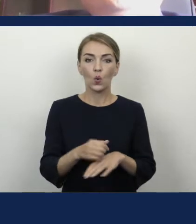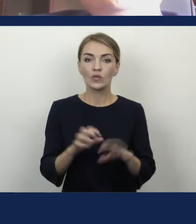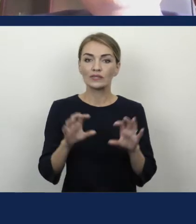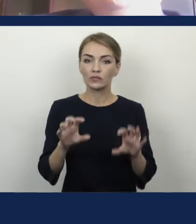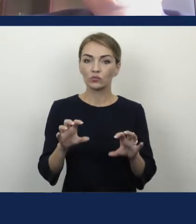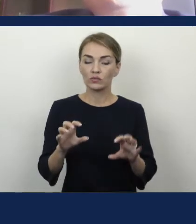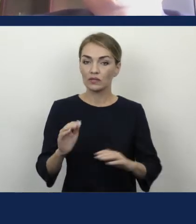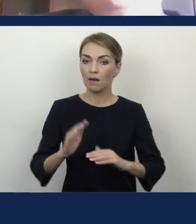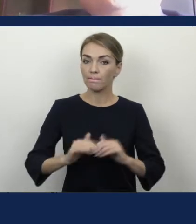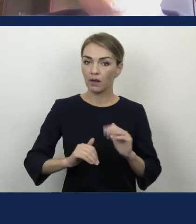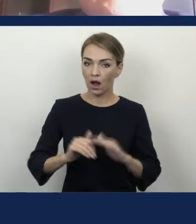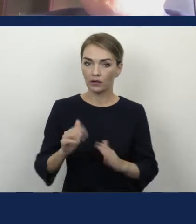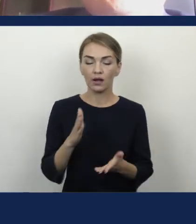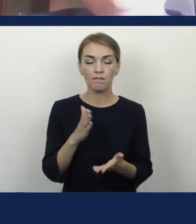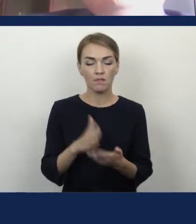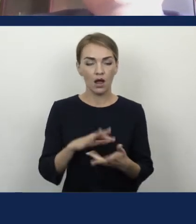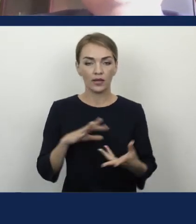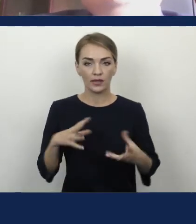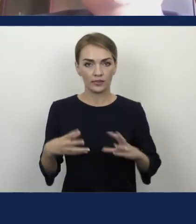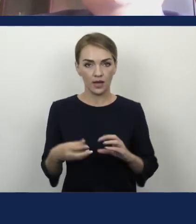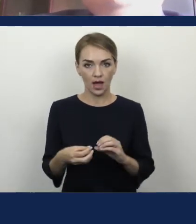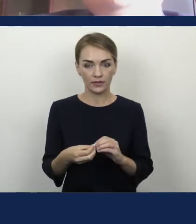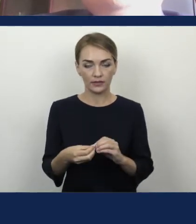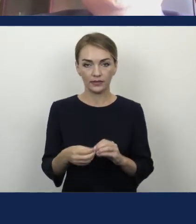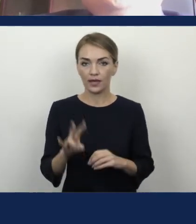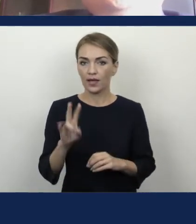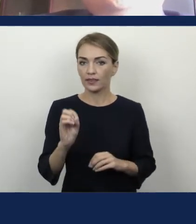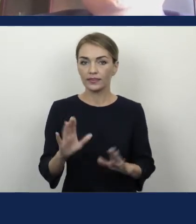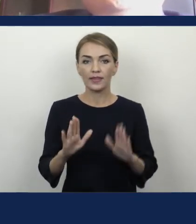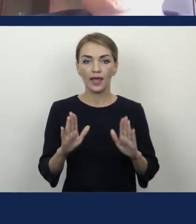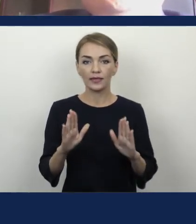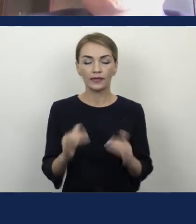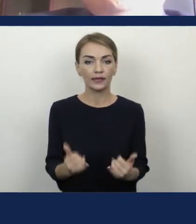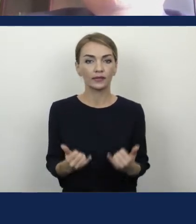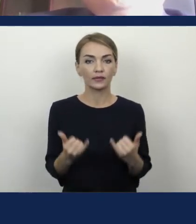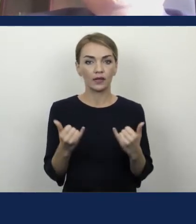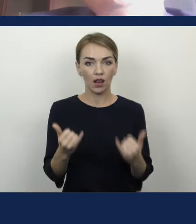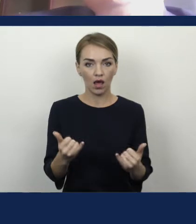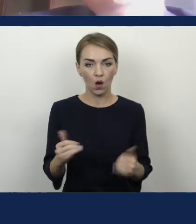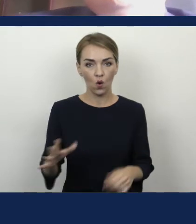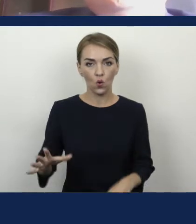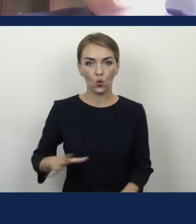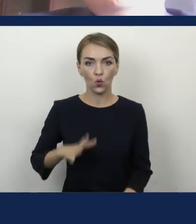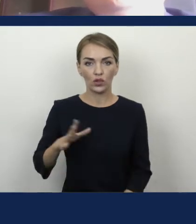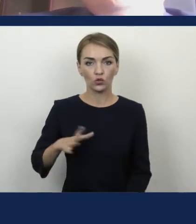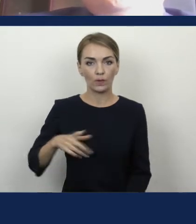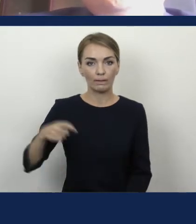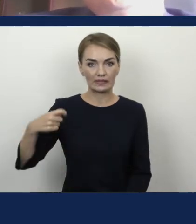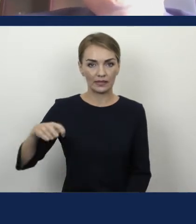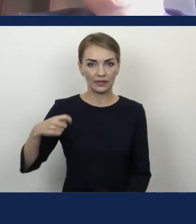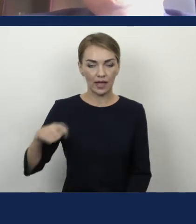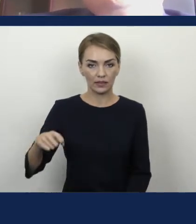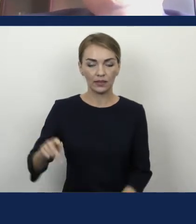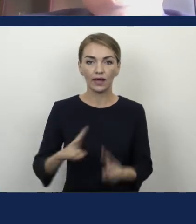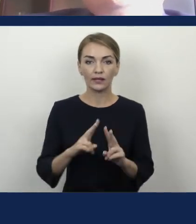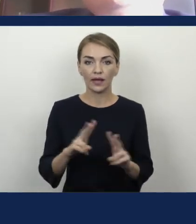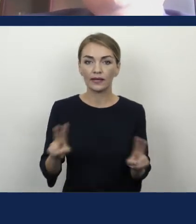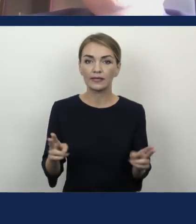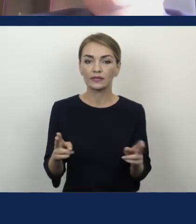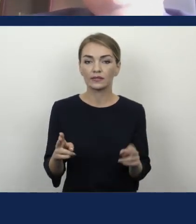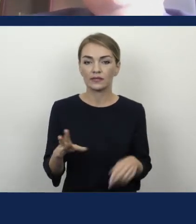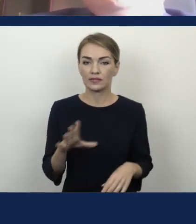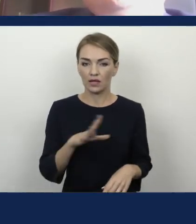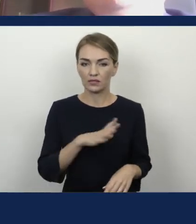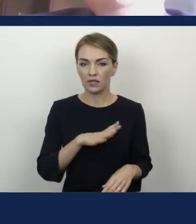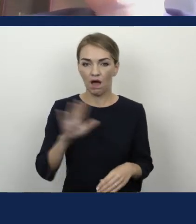the impeached former president, but also for other politicians who